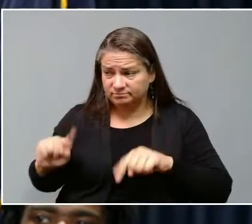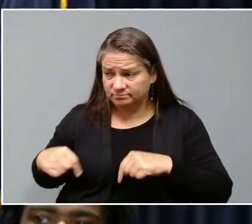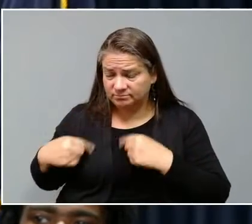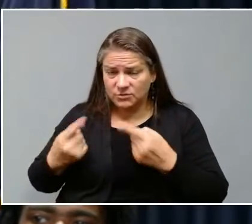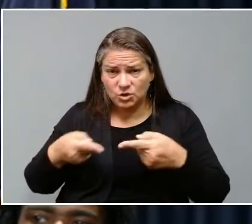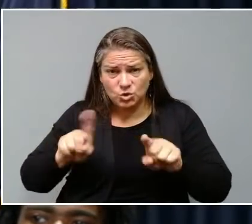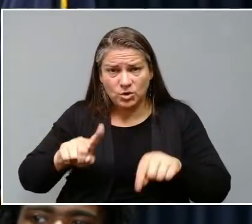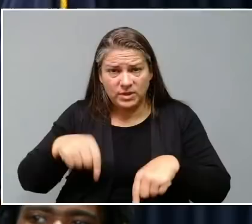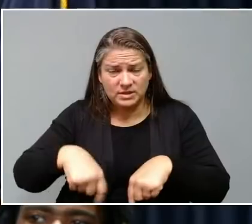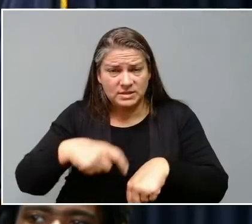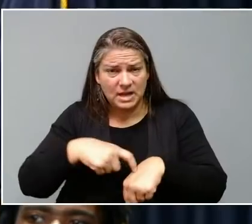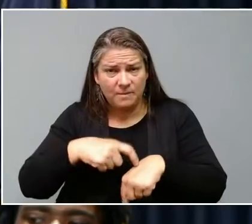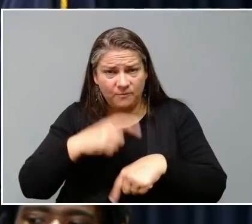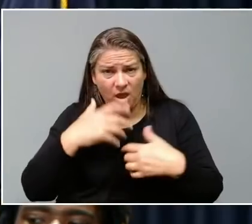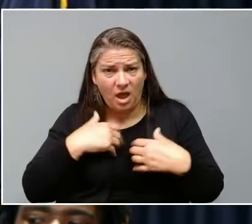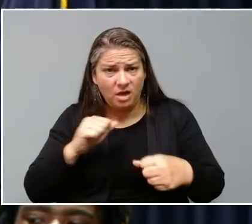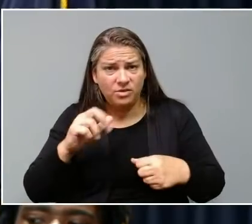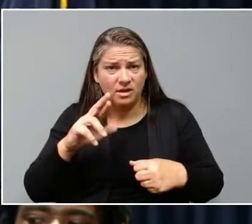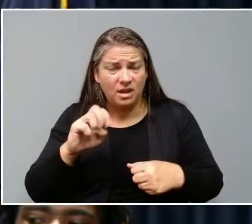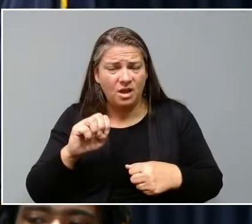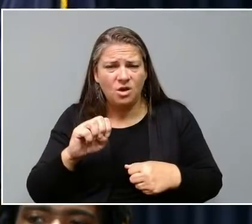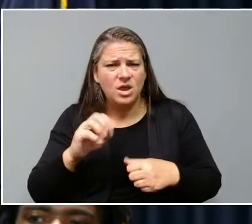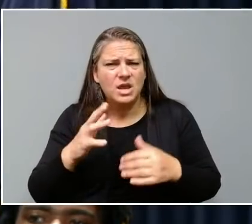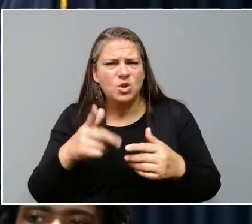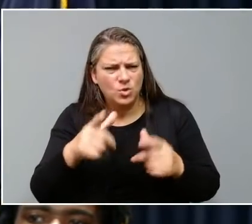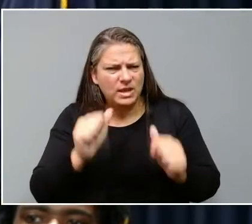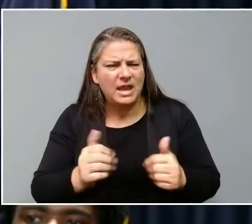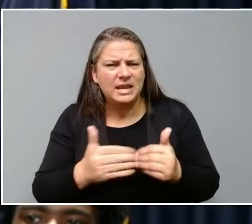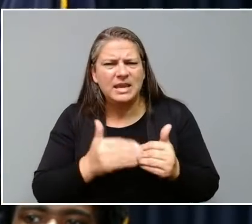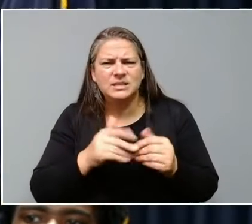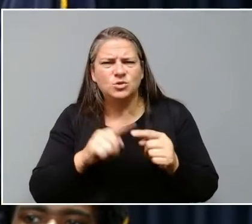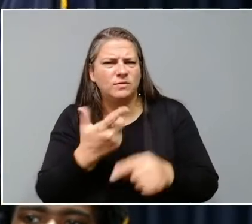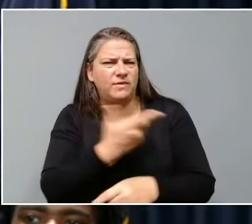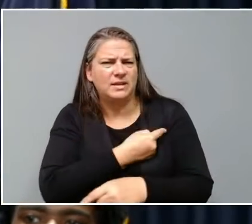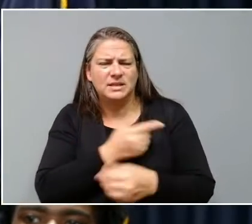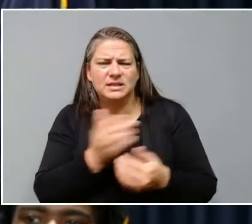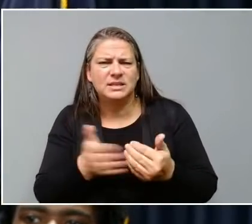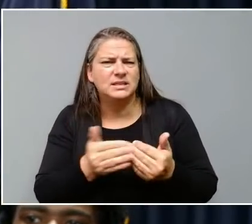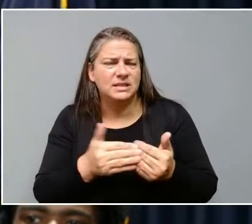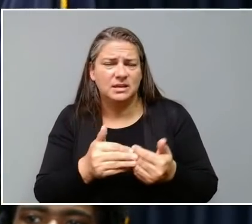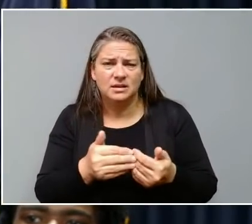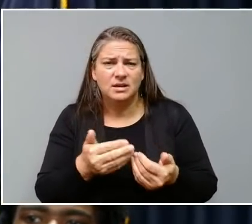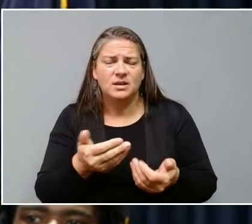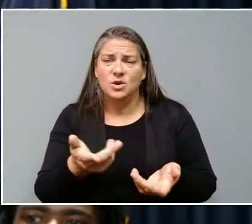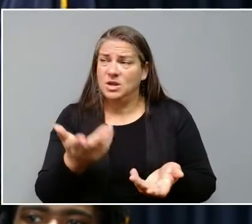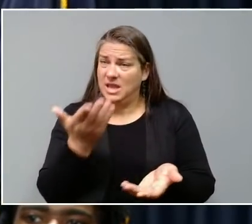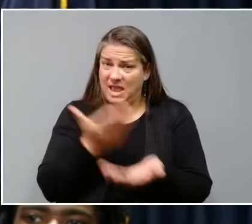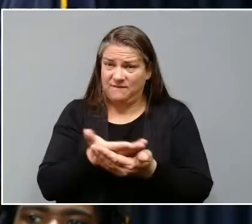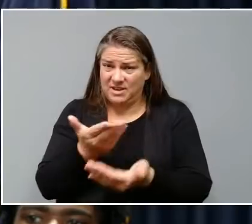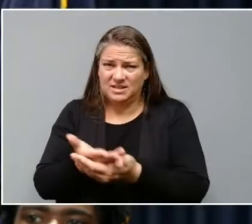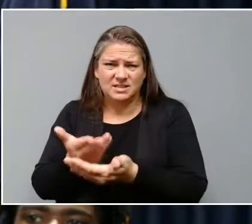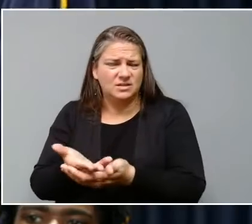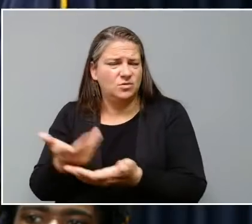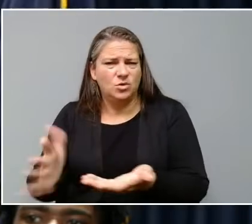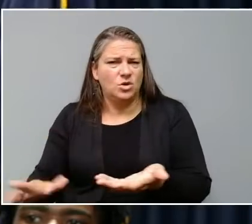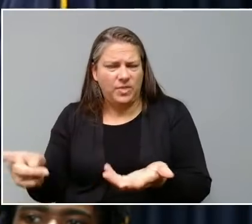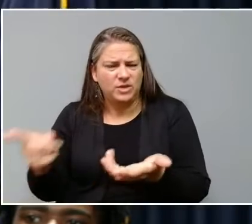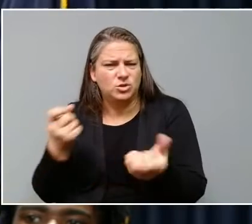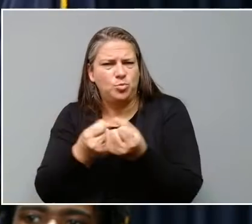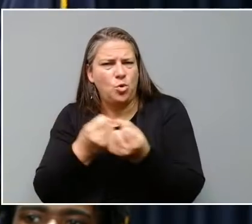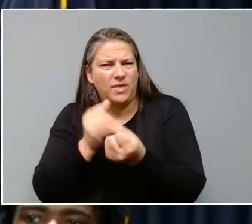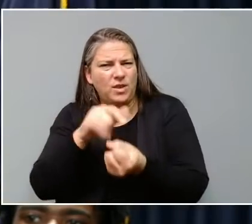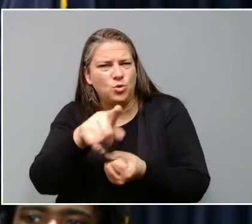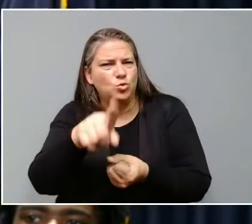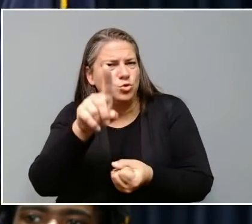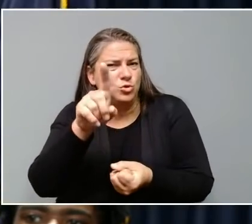crisis has made it easy for you to get vaccinated. The evidence is overwhelmingly supporting for you to do this.